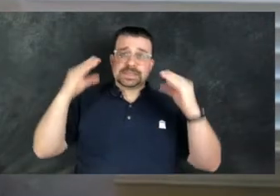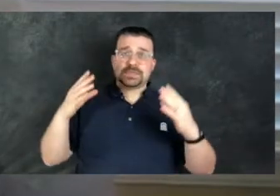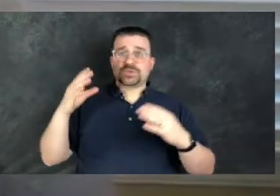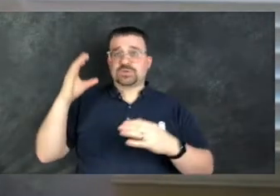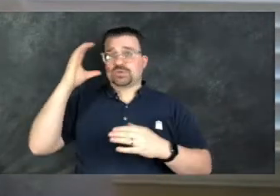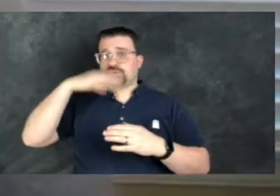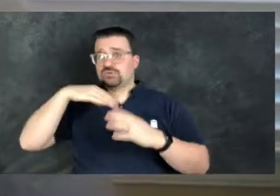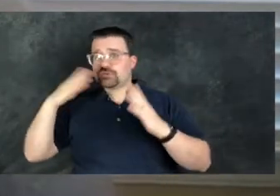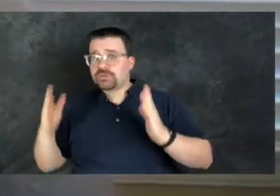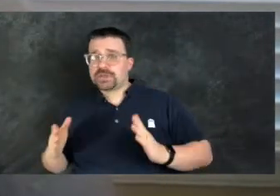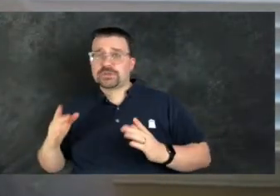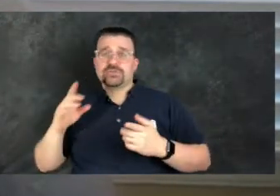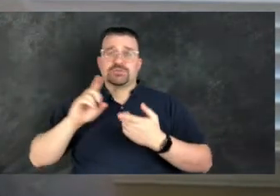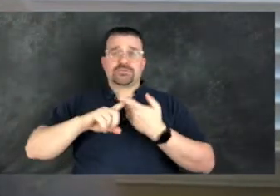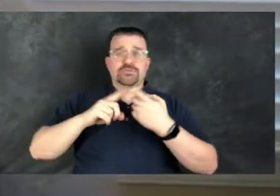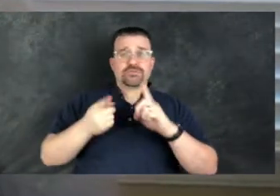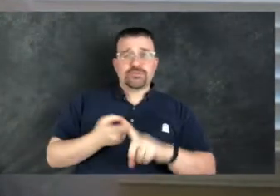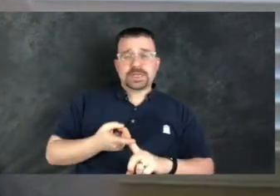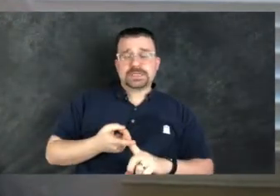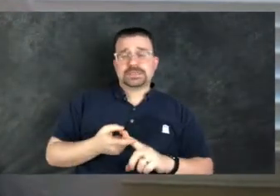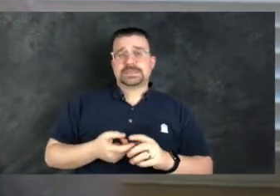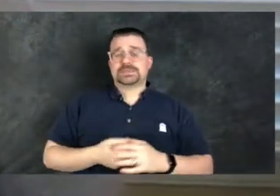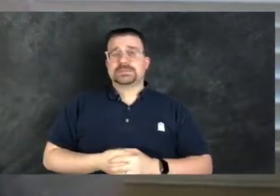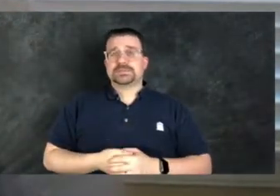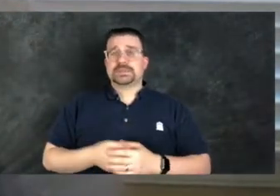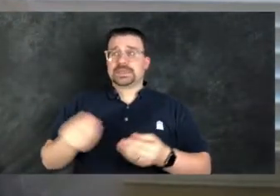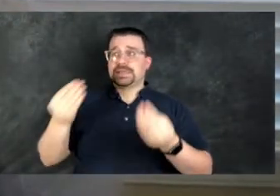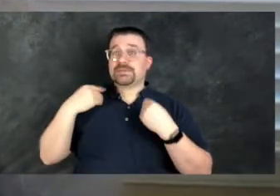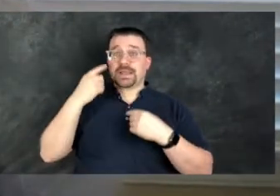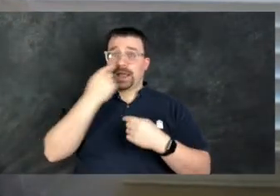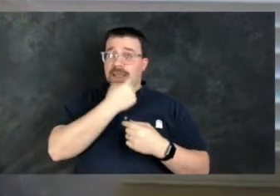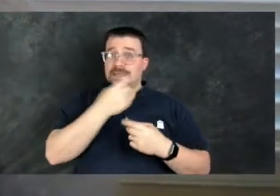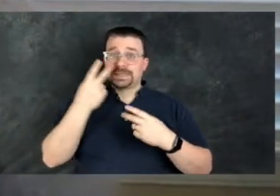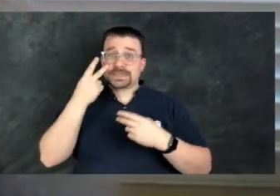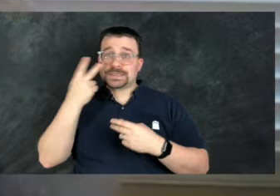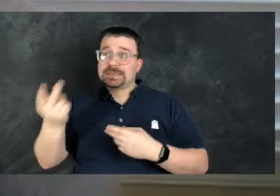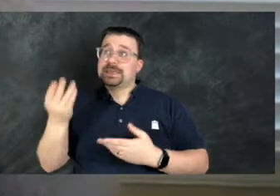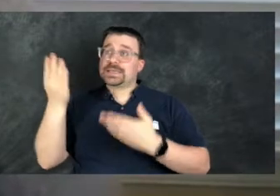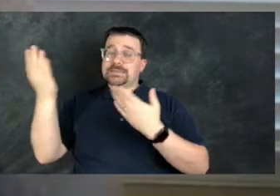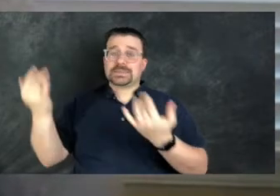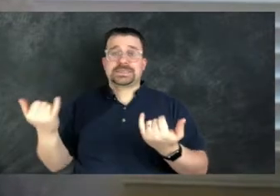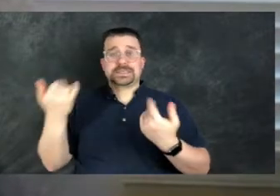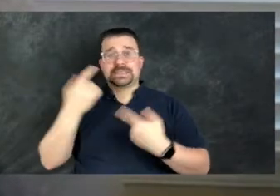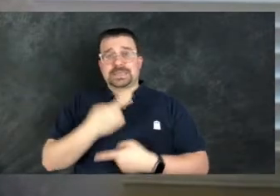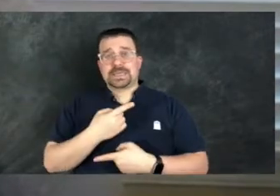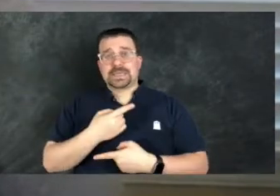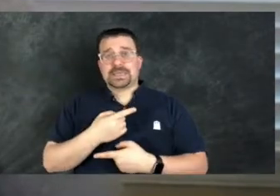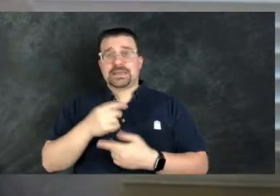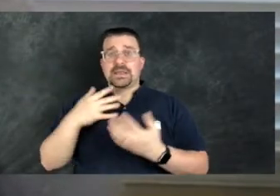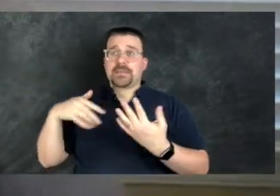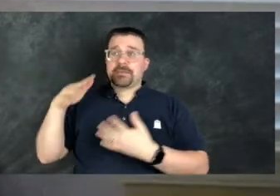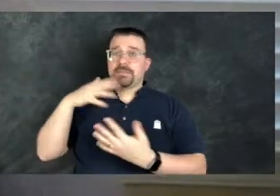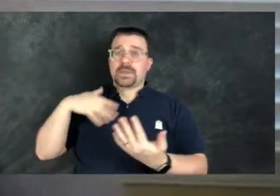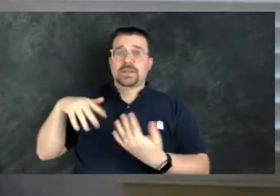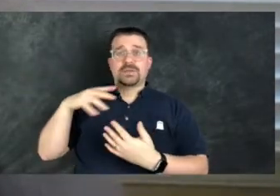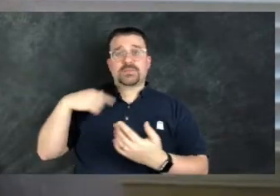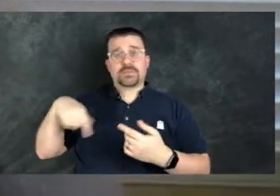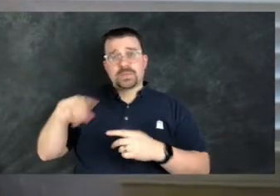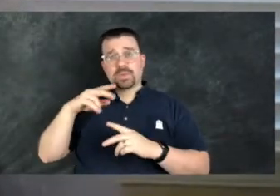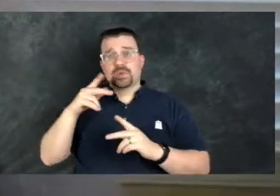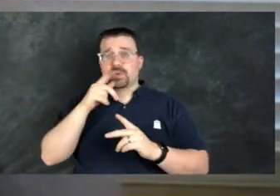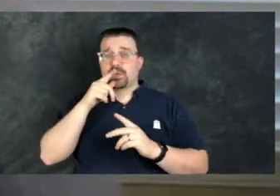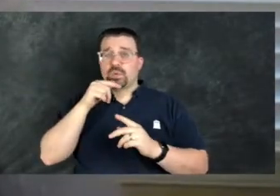strangers and friends. Give us eyes to see him today among those who